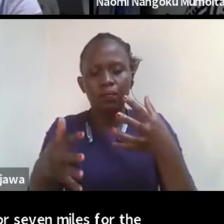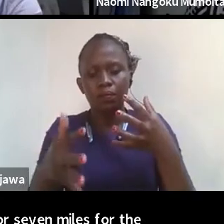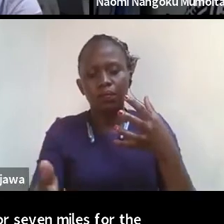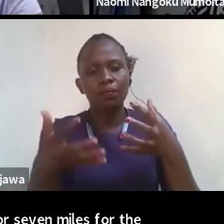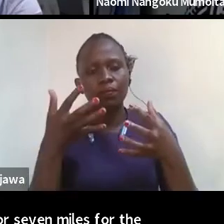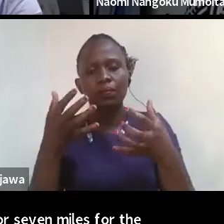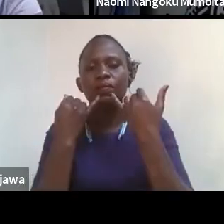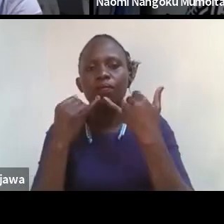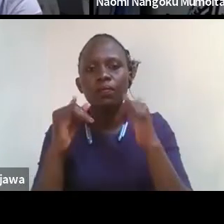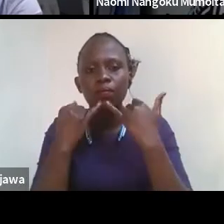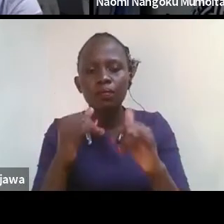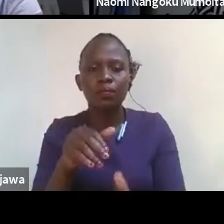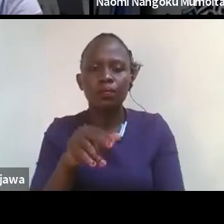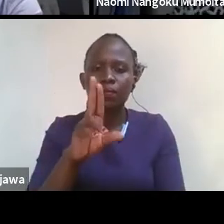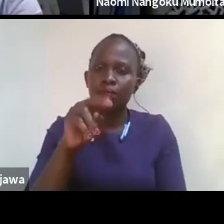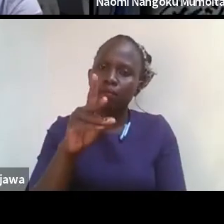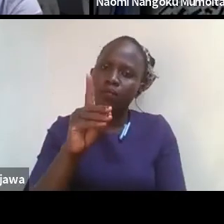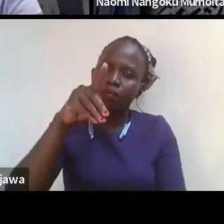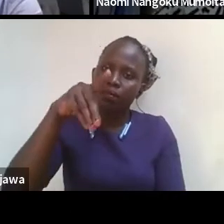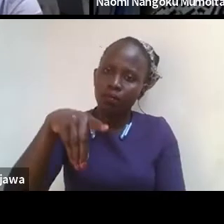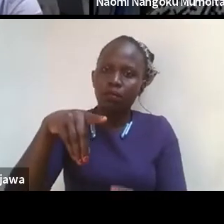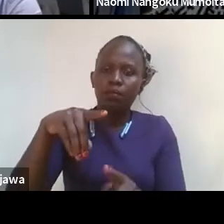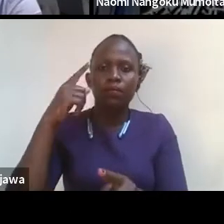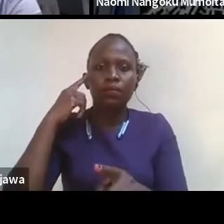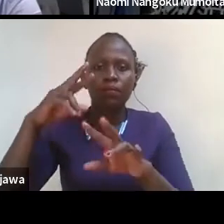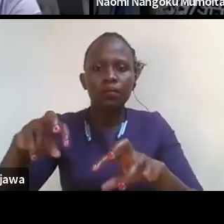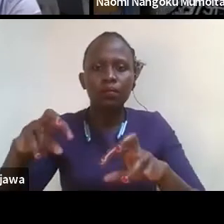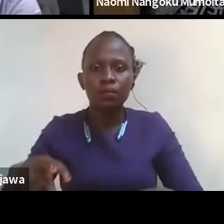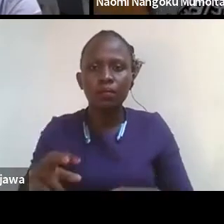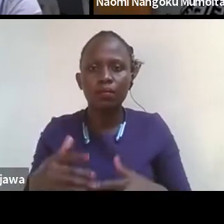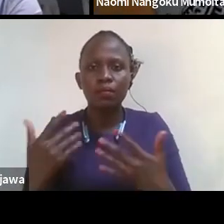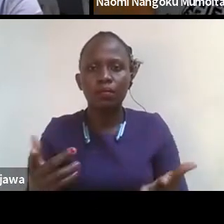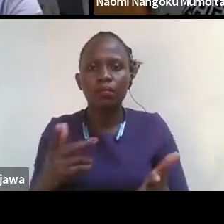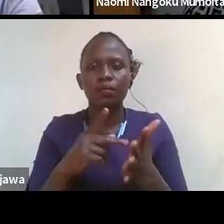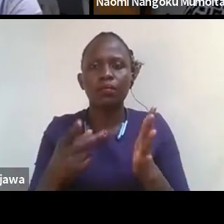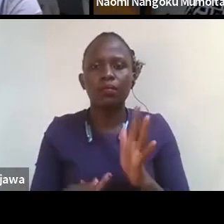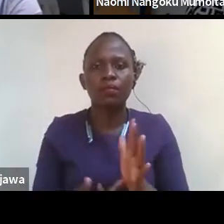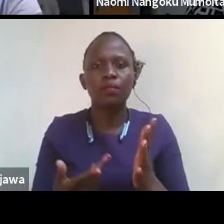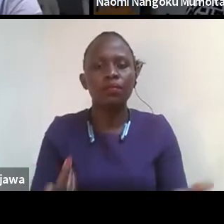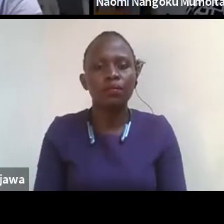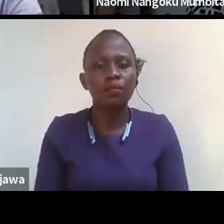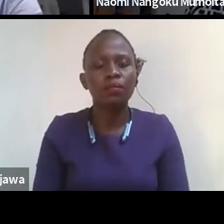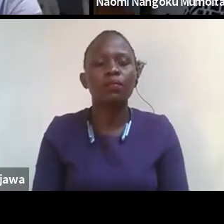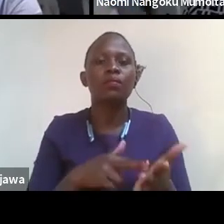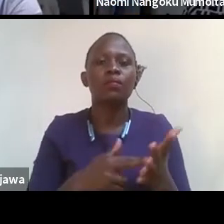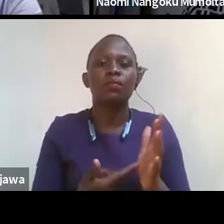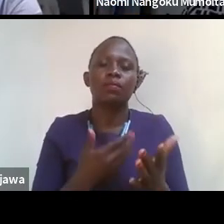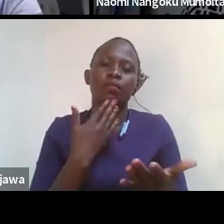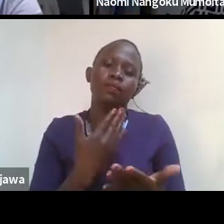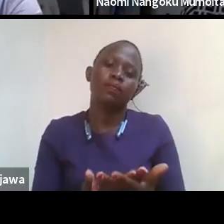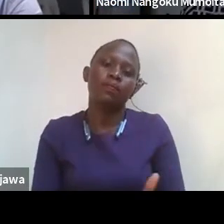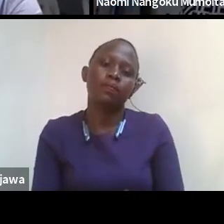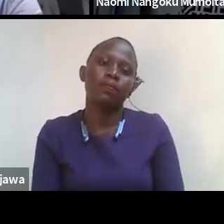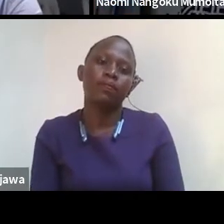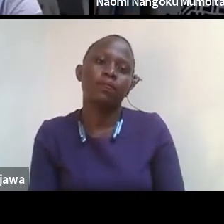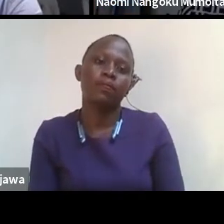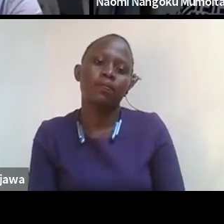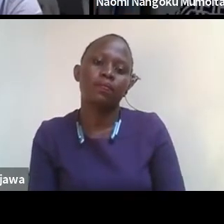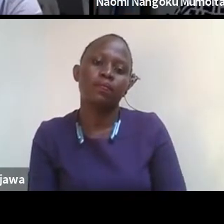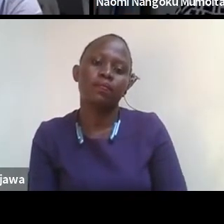research products around how to find these sectors. It will be a good start. Thank you very much, Hope. You've